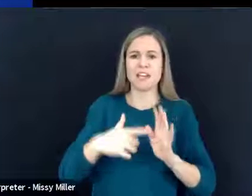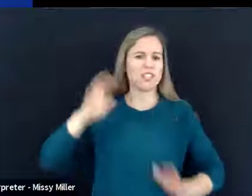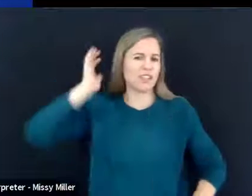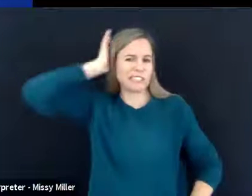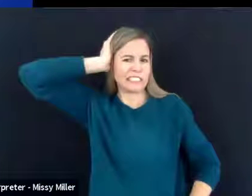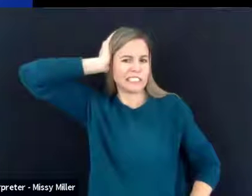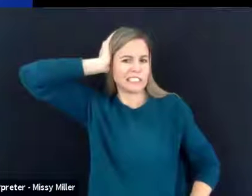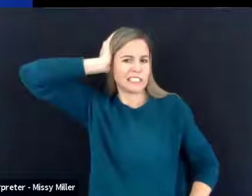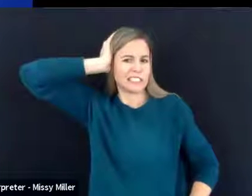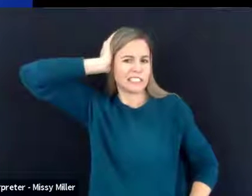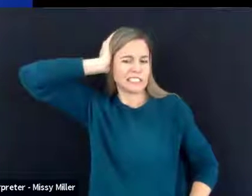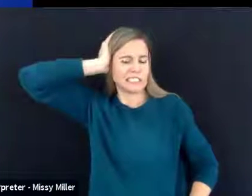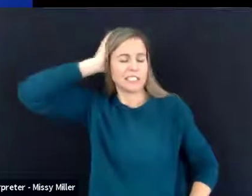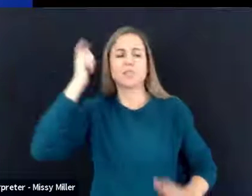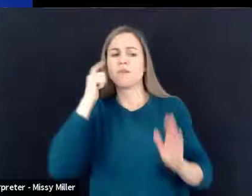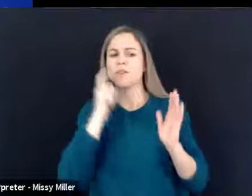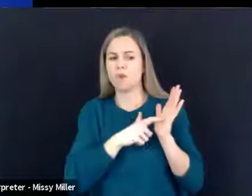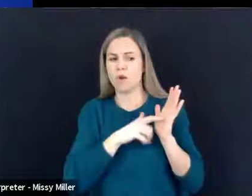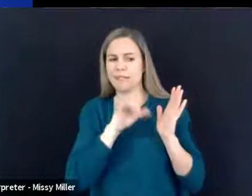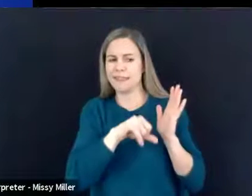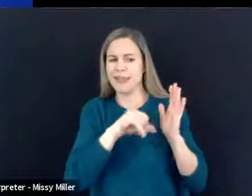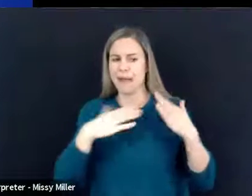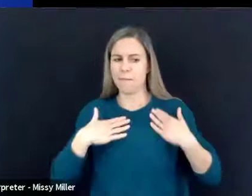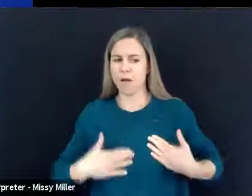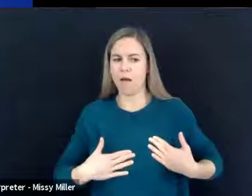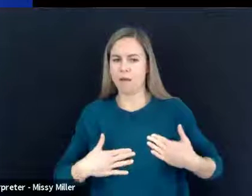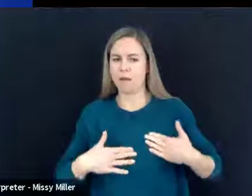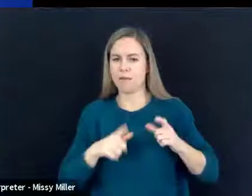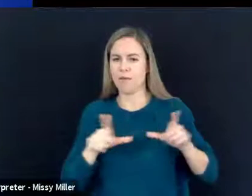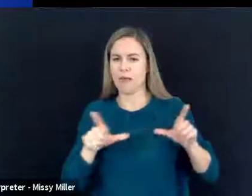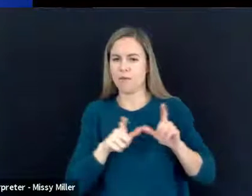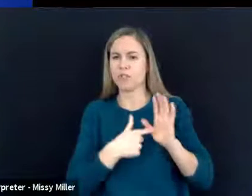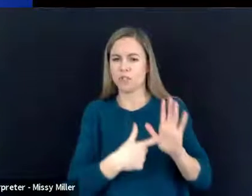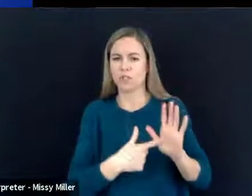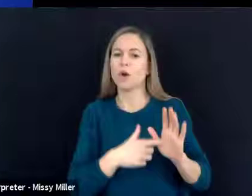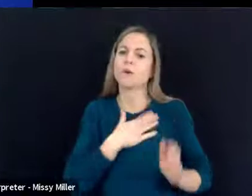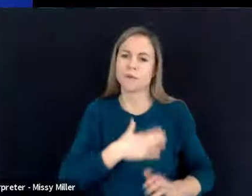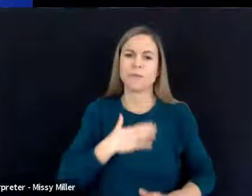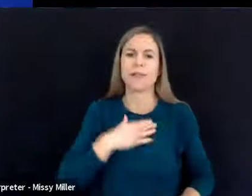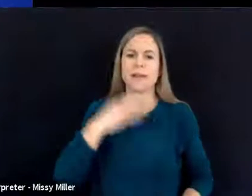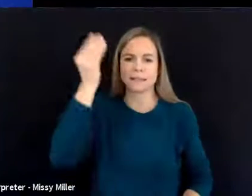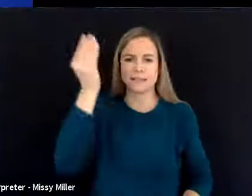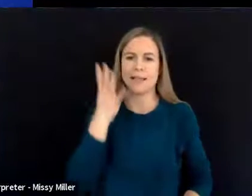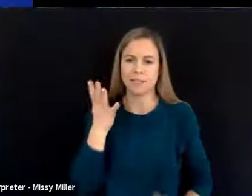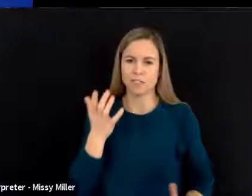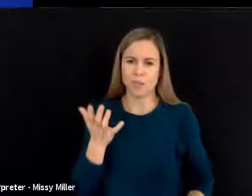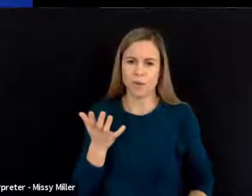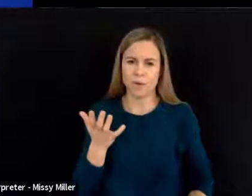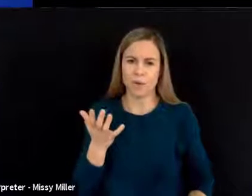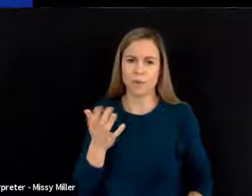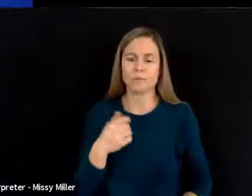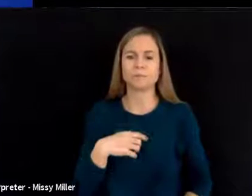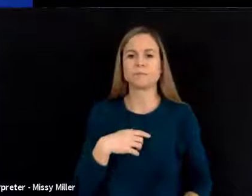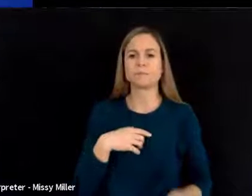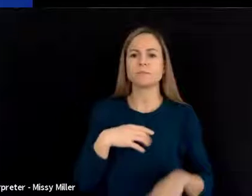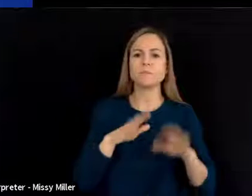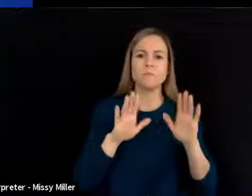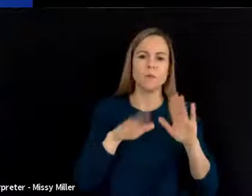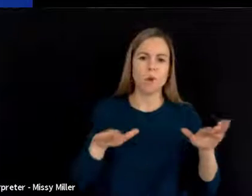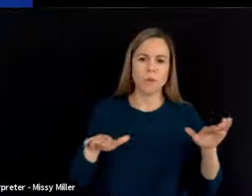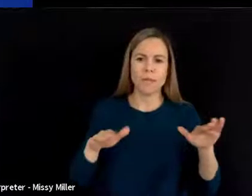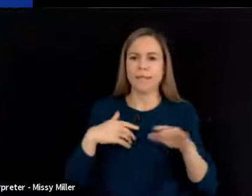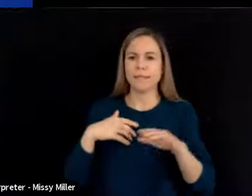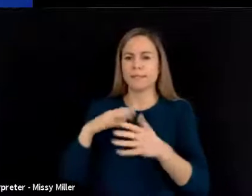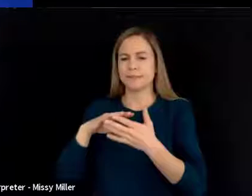ear. If you notice that that's happening, please let us know. Those types of signals that the kids and learners may be giving